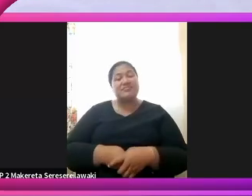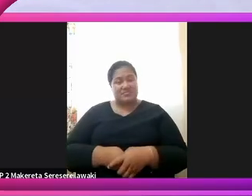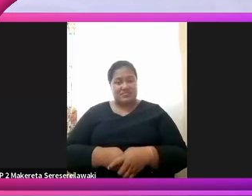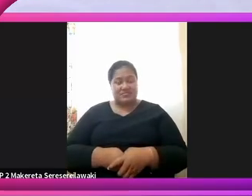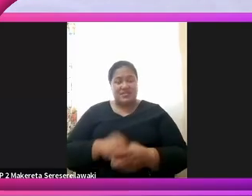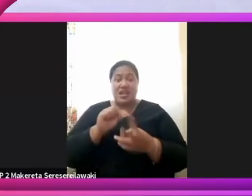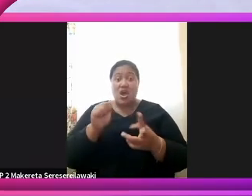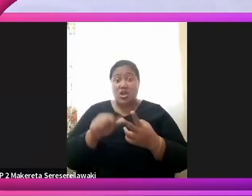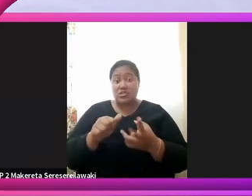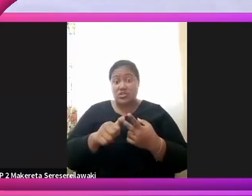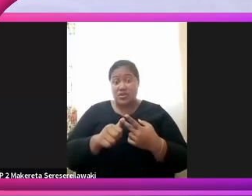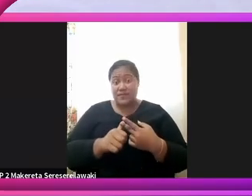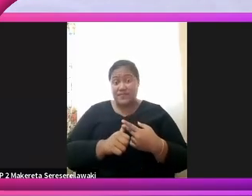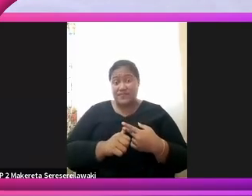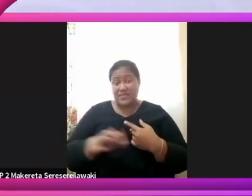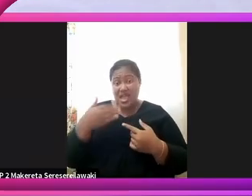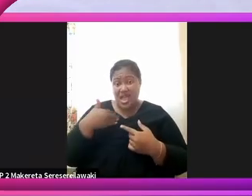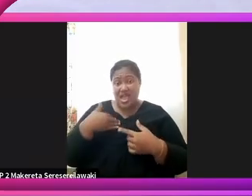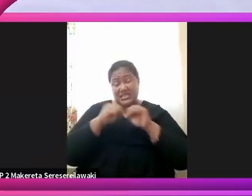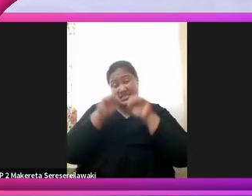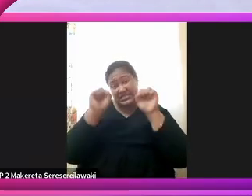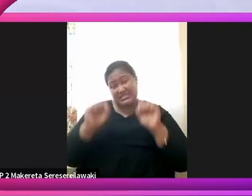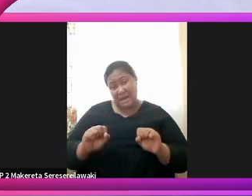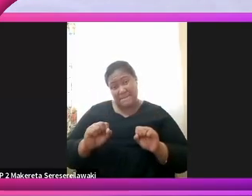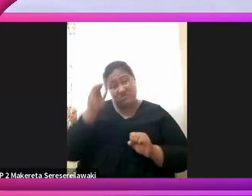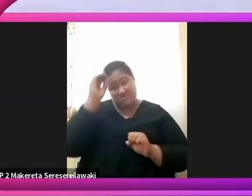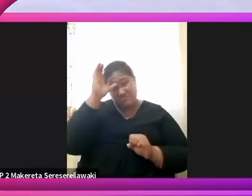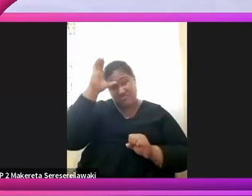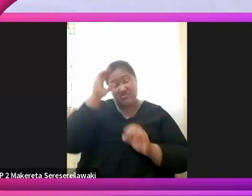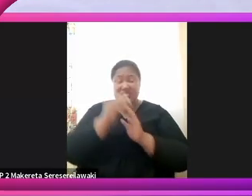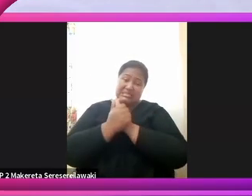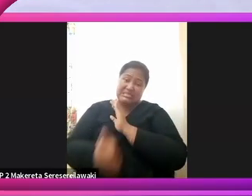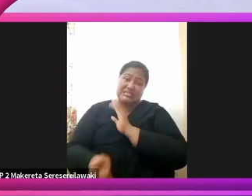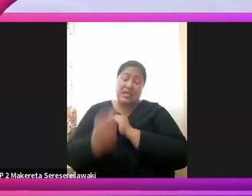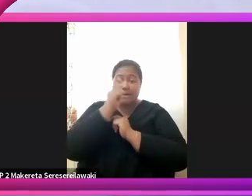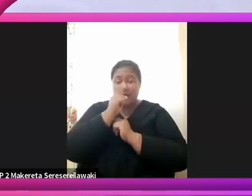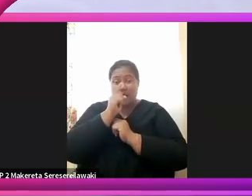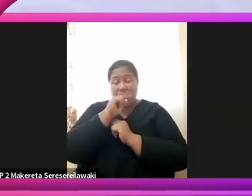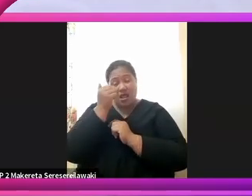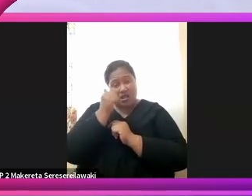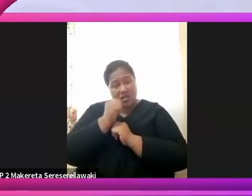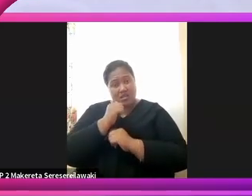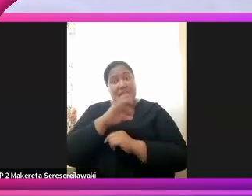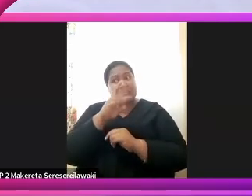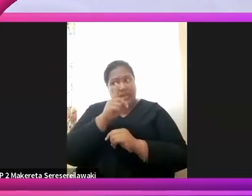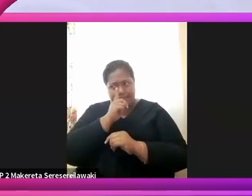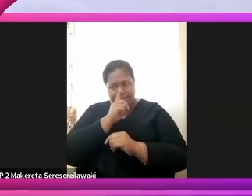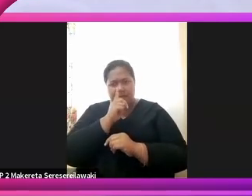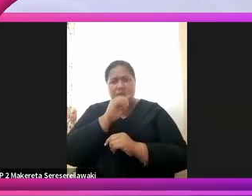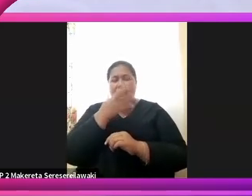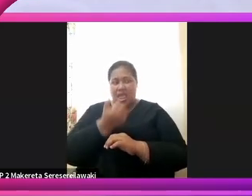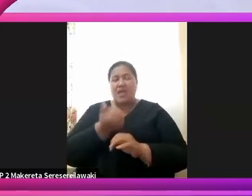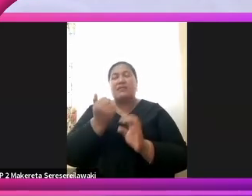the last one I talked at the health system capacity, the skill of person that I already mentioned. Sometimes people have a skill, say, oh, I don't have